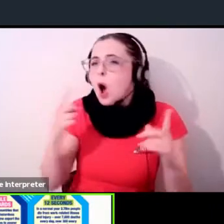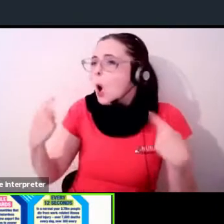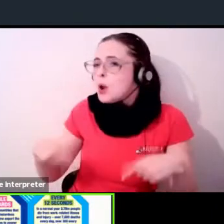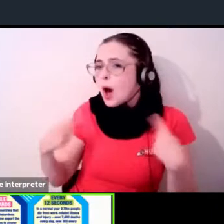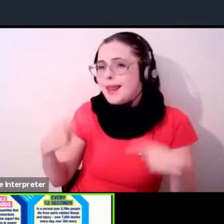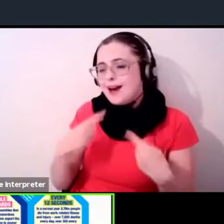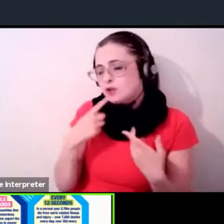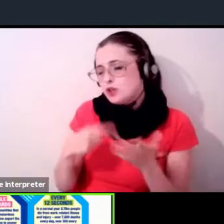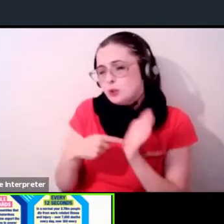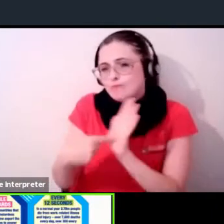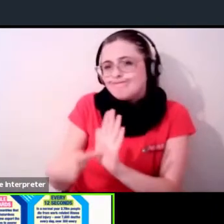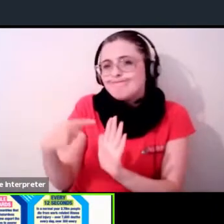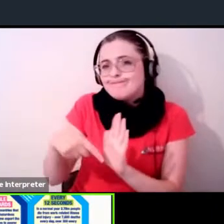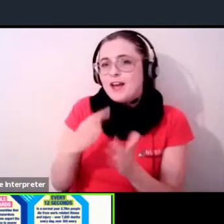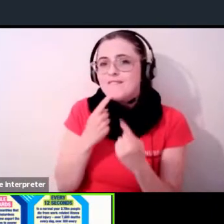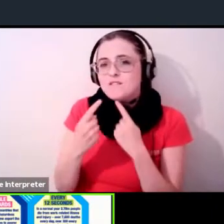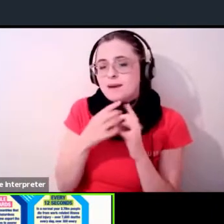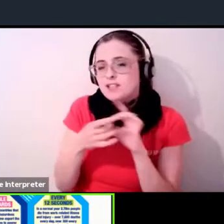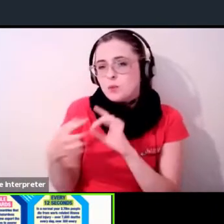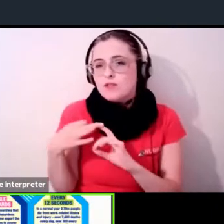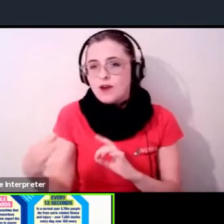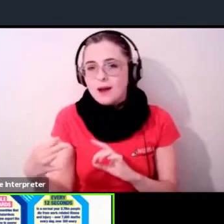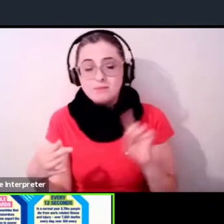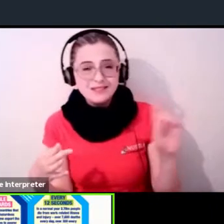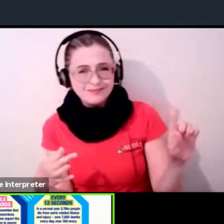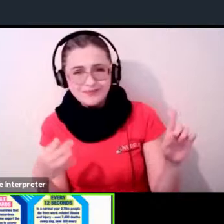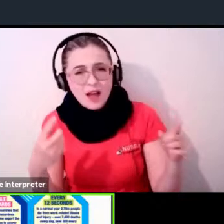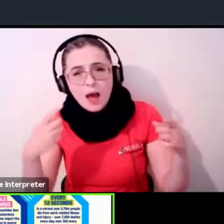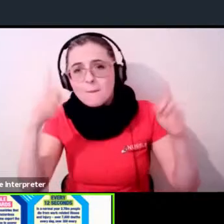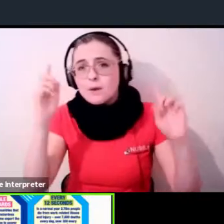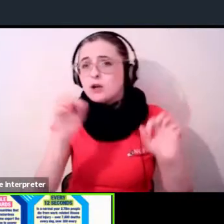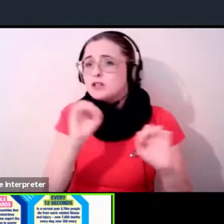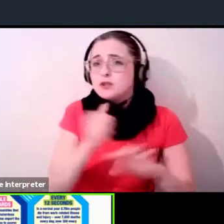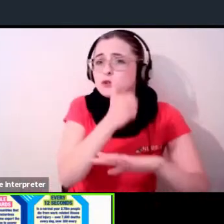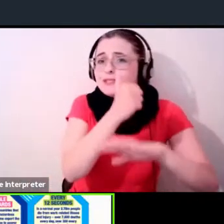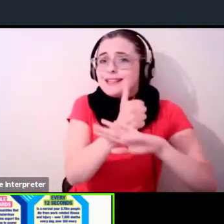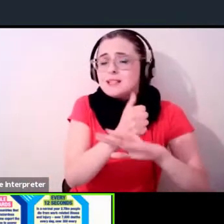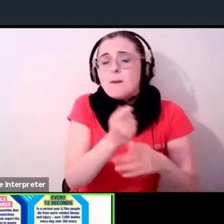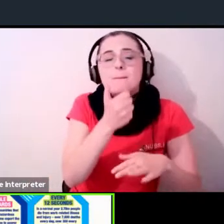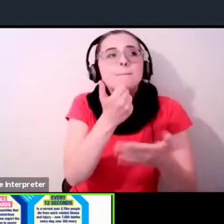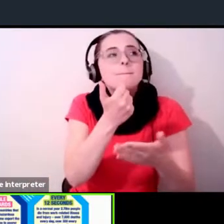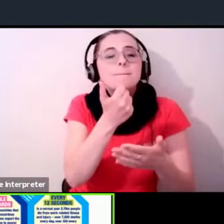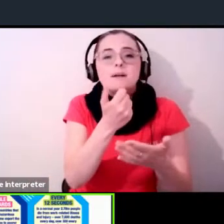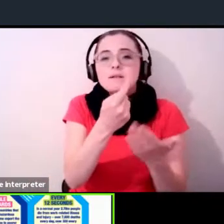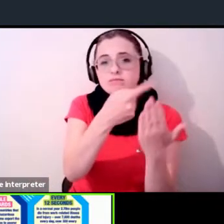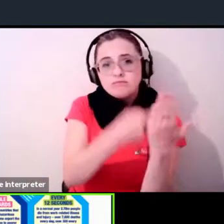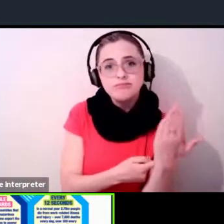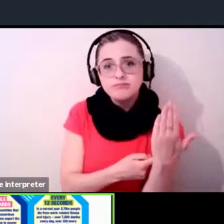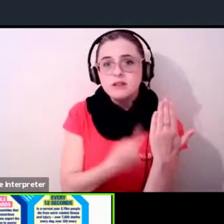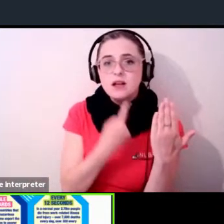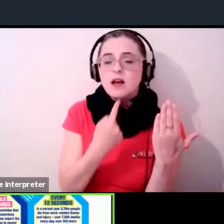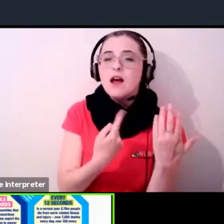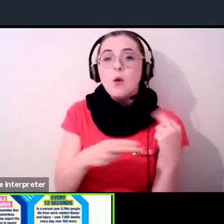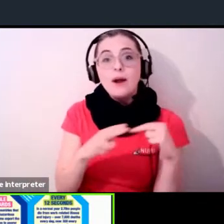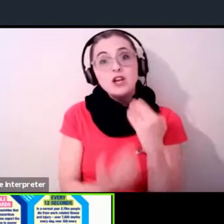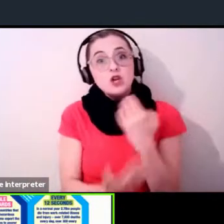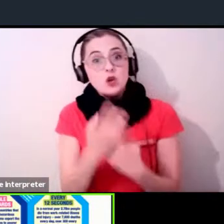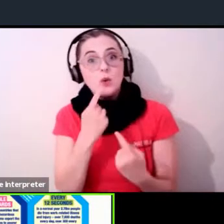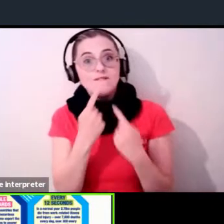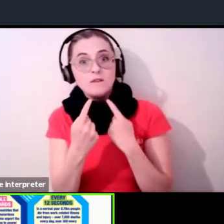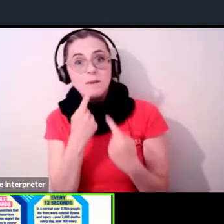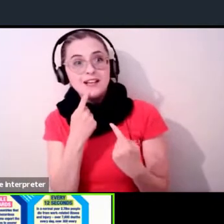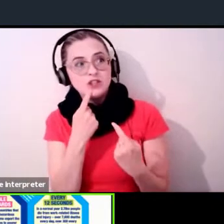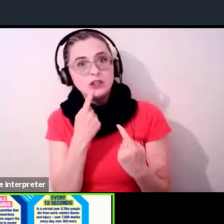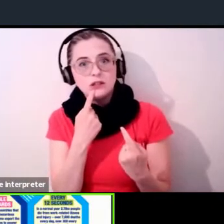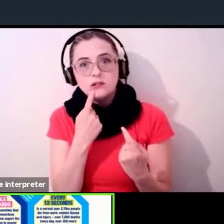with reps. Employers not putting in place the basic controls needed as new information became available about the